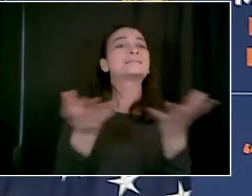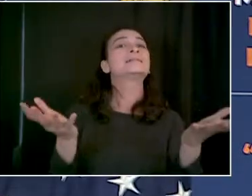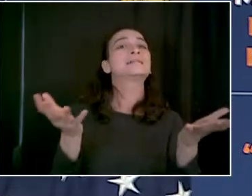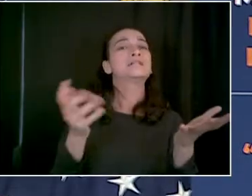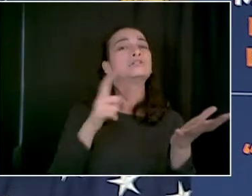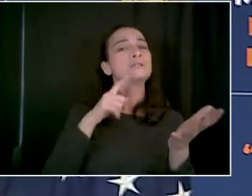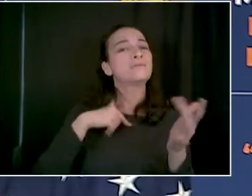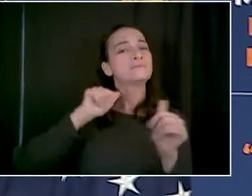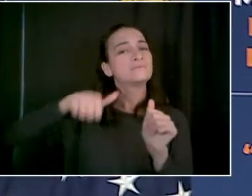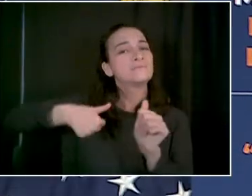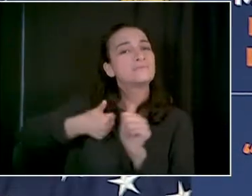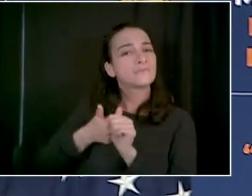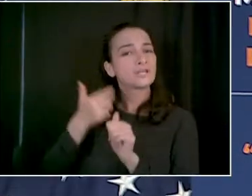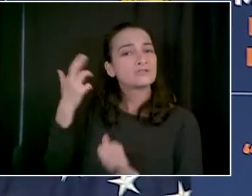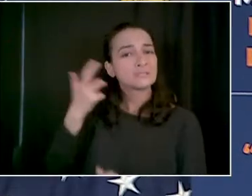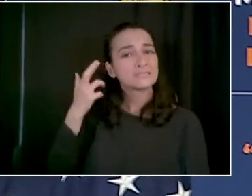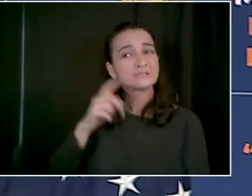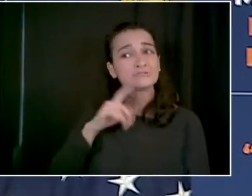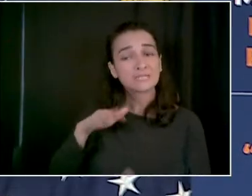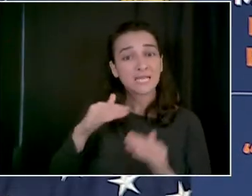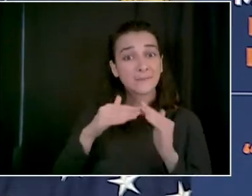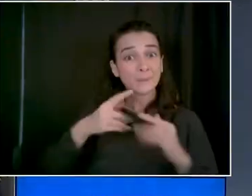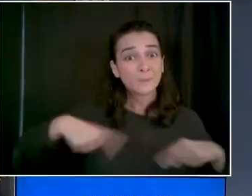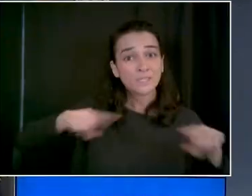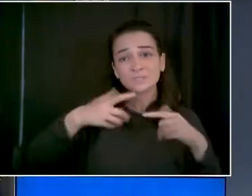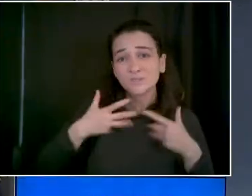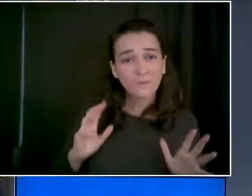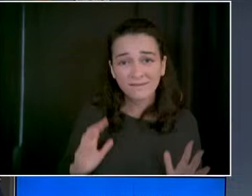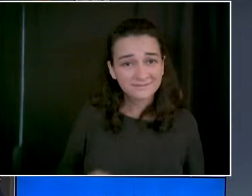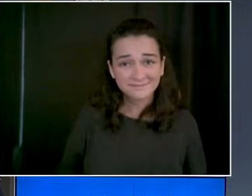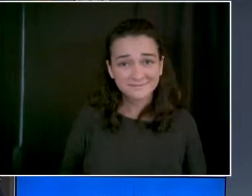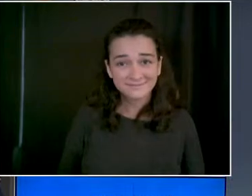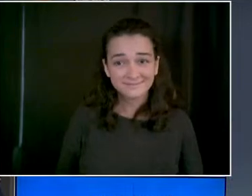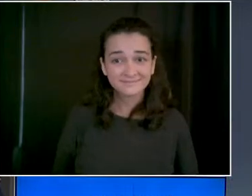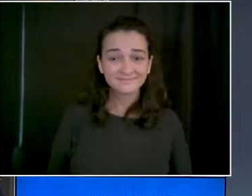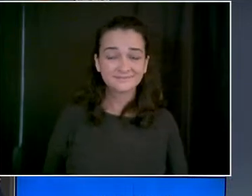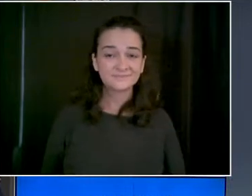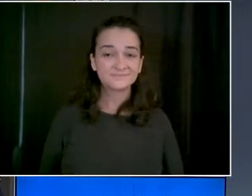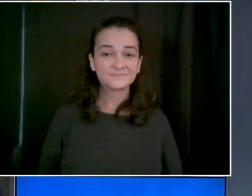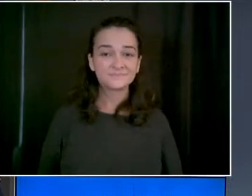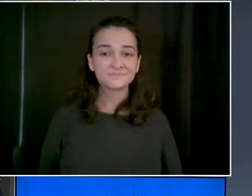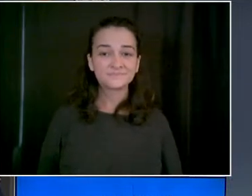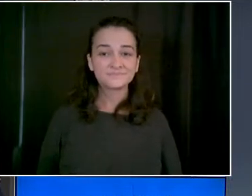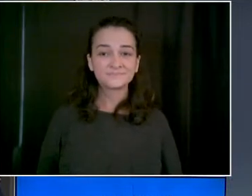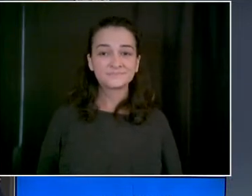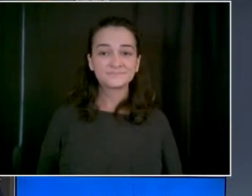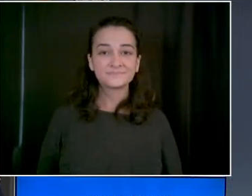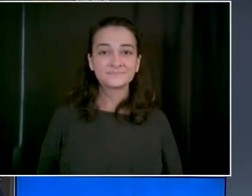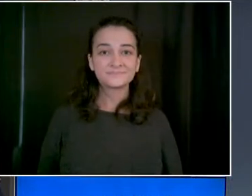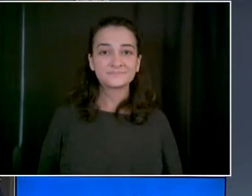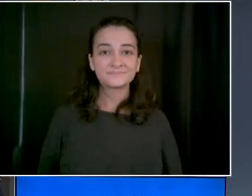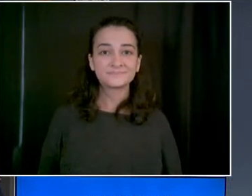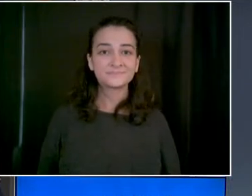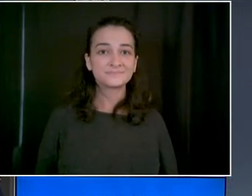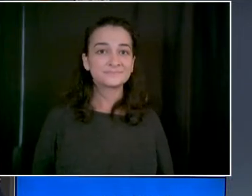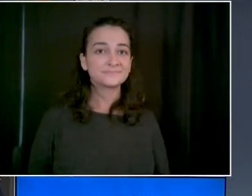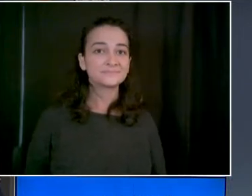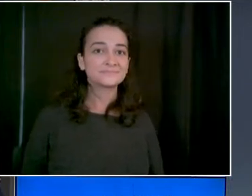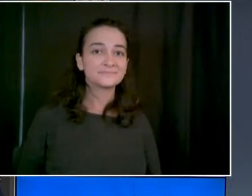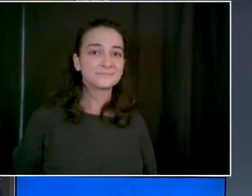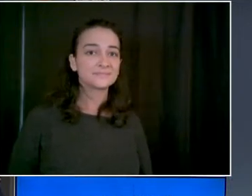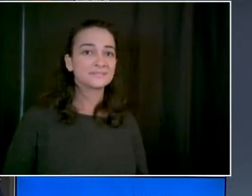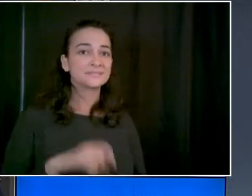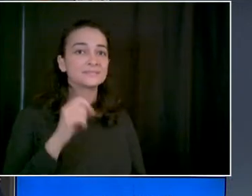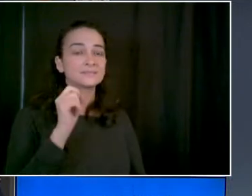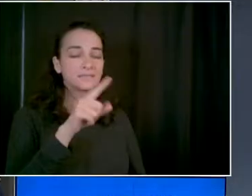that. So, Mr. Mayor, I have Yes. some questions about Rikers Island. I wonder if it's pie in the sky for